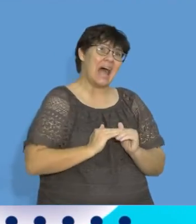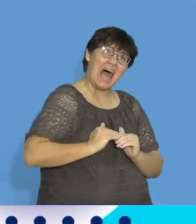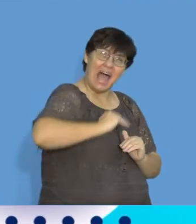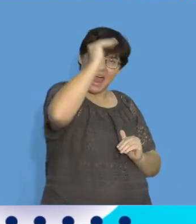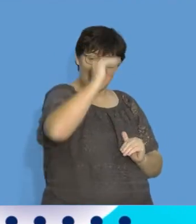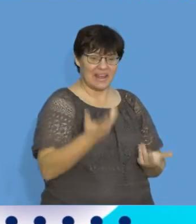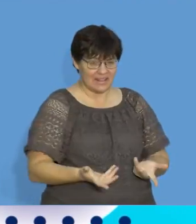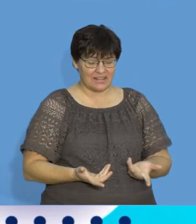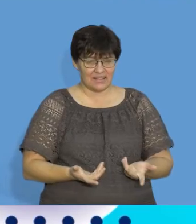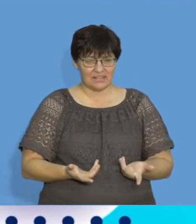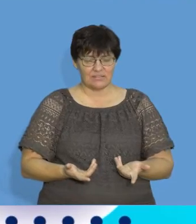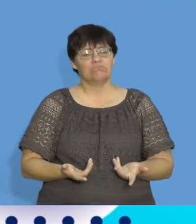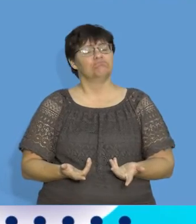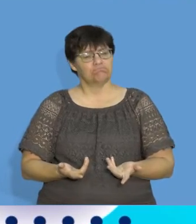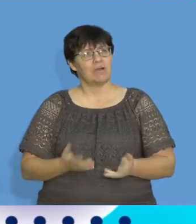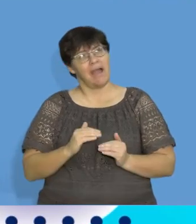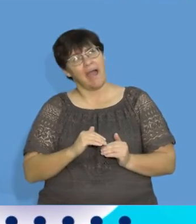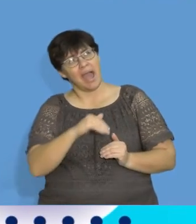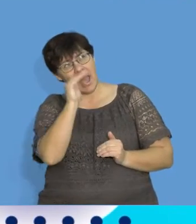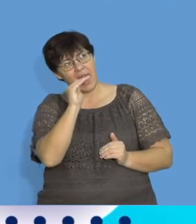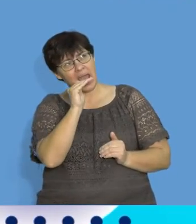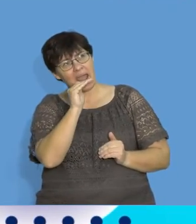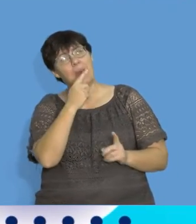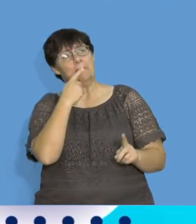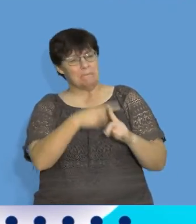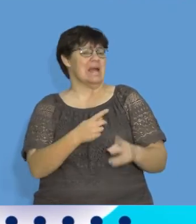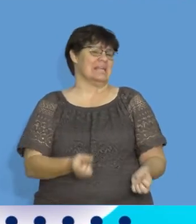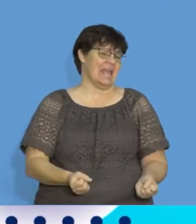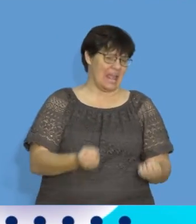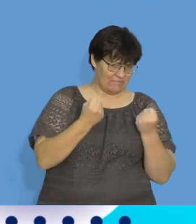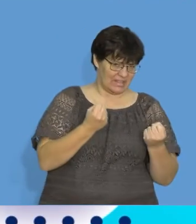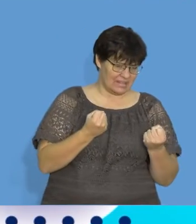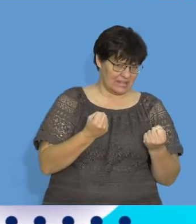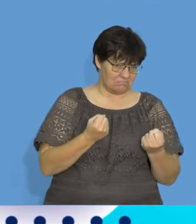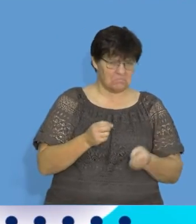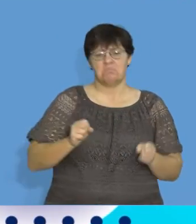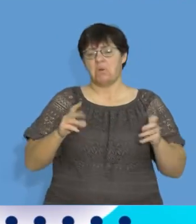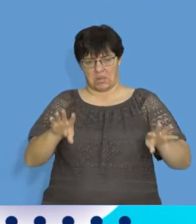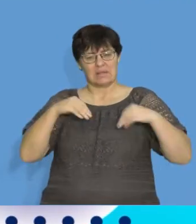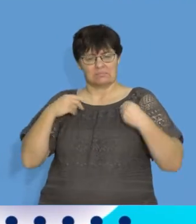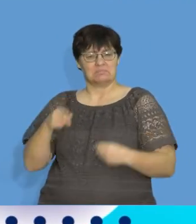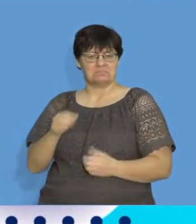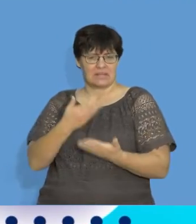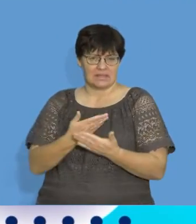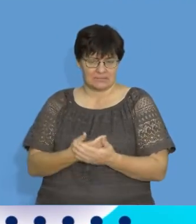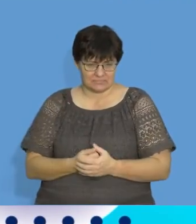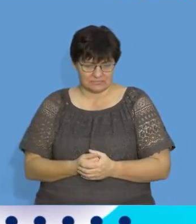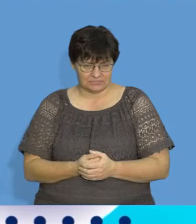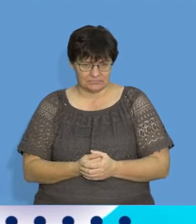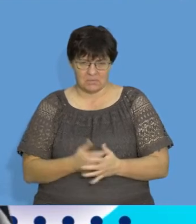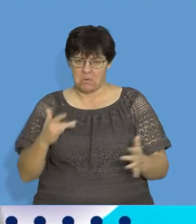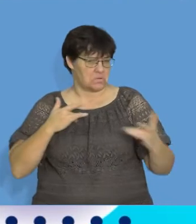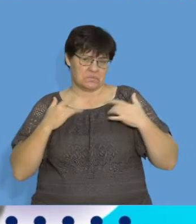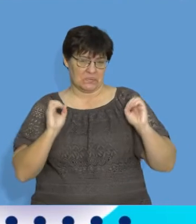high. So I'm going, it's high and it's heavy. I'm okay with that answer. So I'm